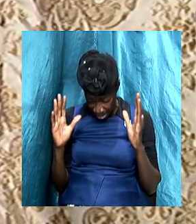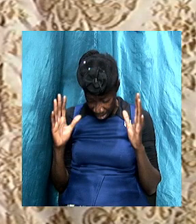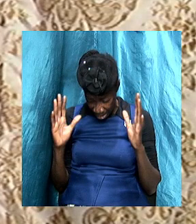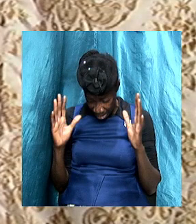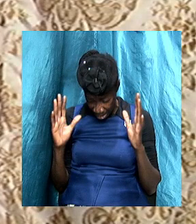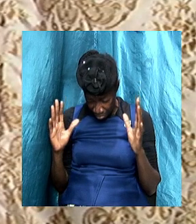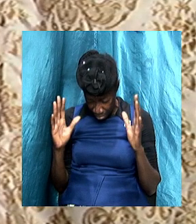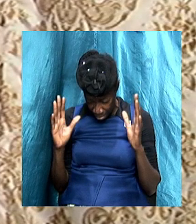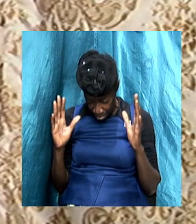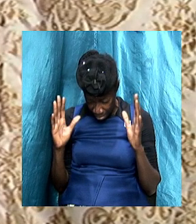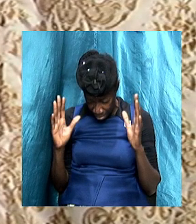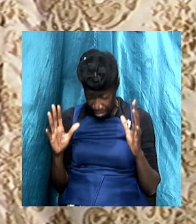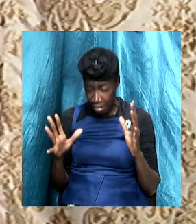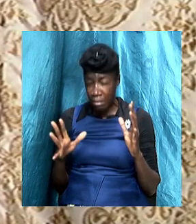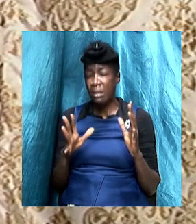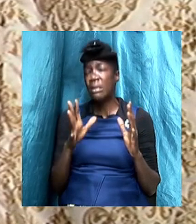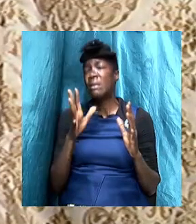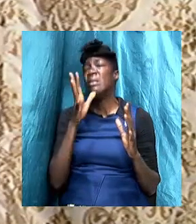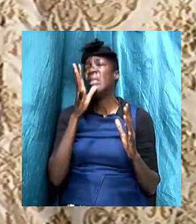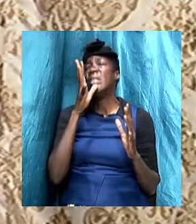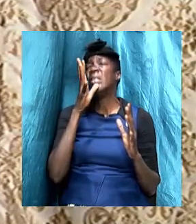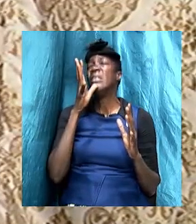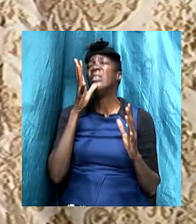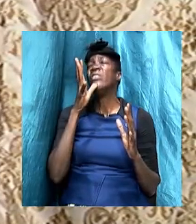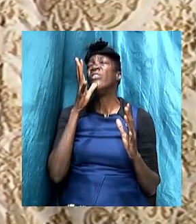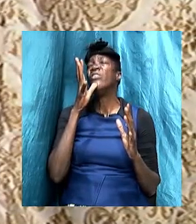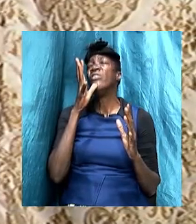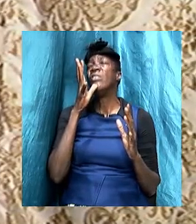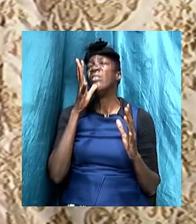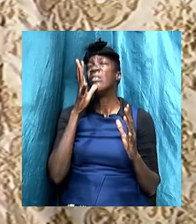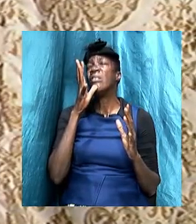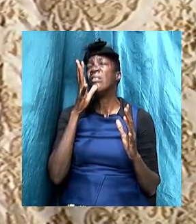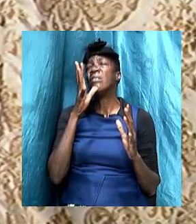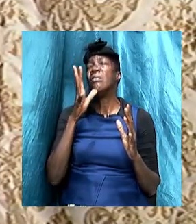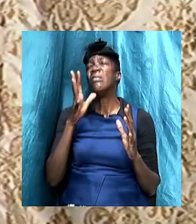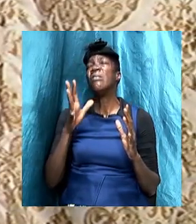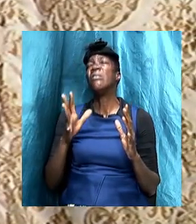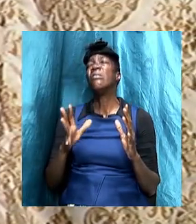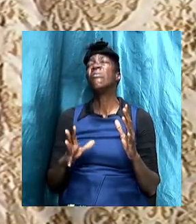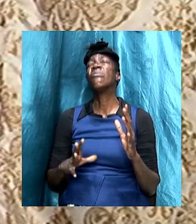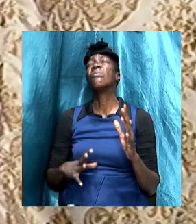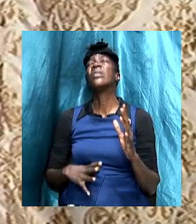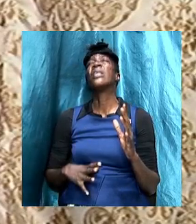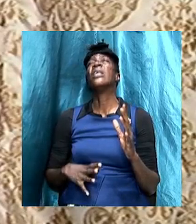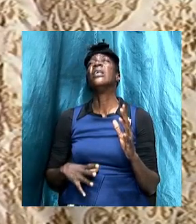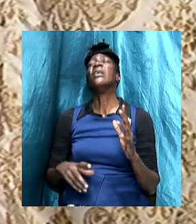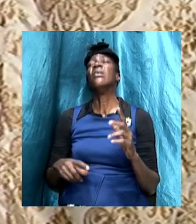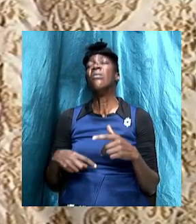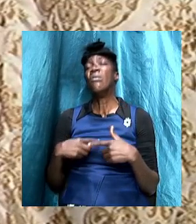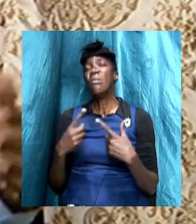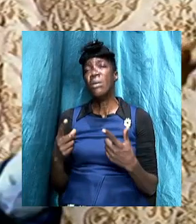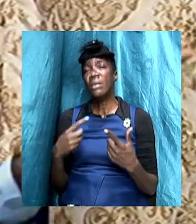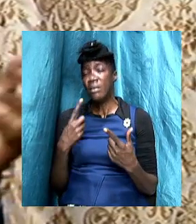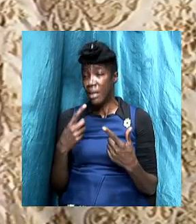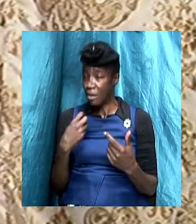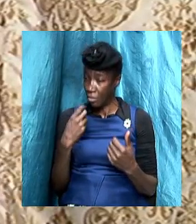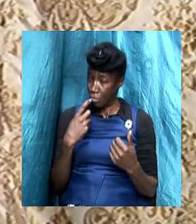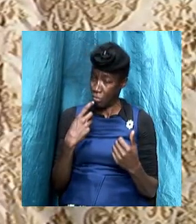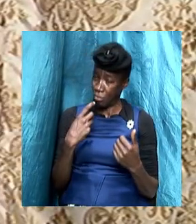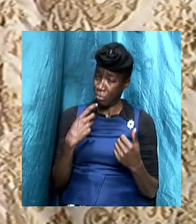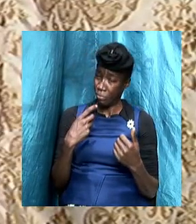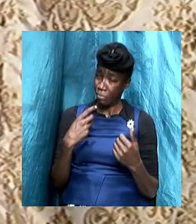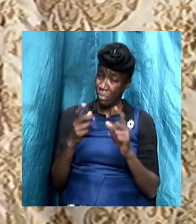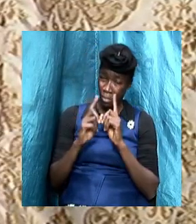And the woman practically felt a level of condemnation. Jesus said to him, so where are those that accuse us that no man condemned